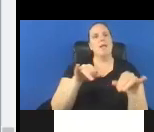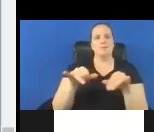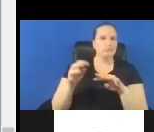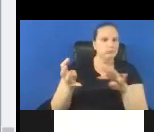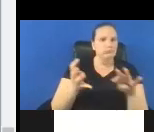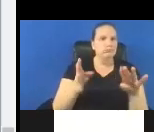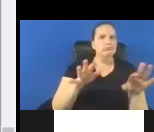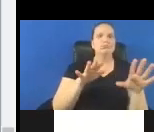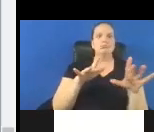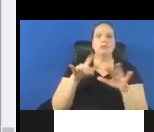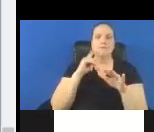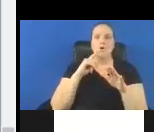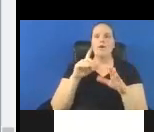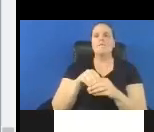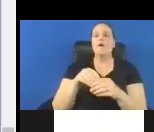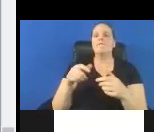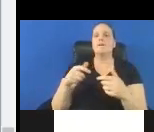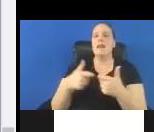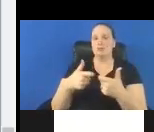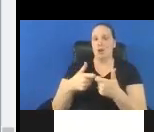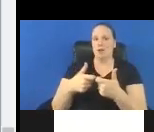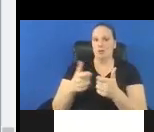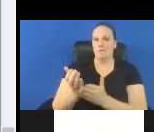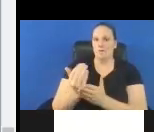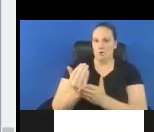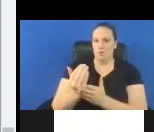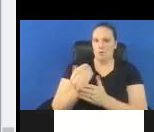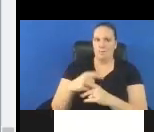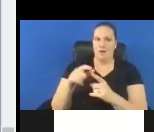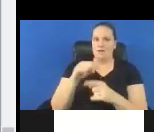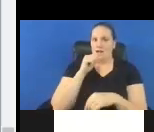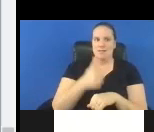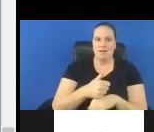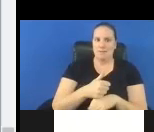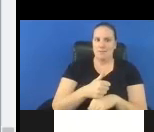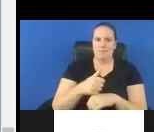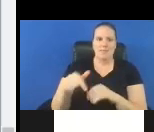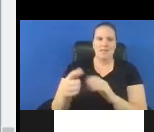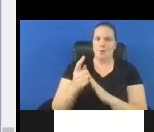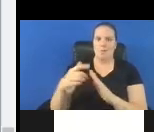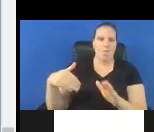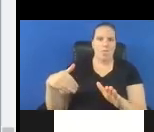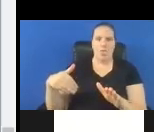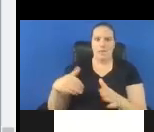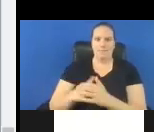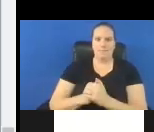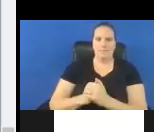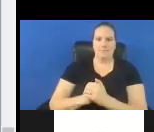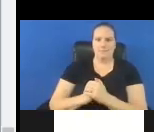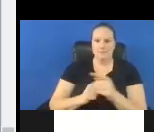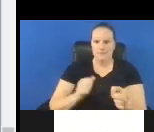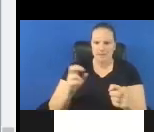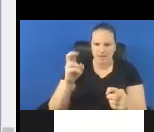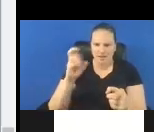to allow for that electronic review. I just don't think we have that set up at the moment. And has the county heard